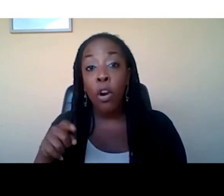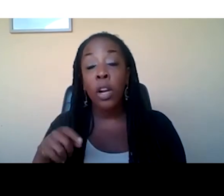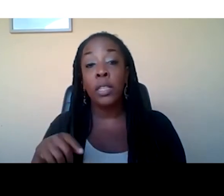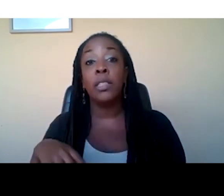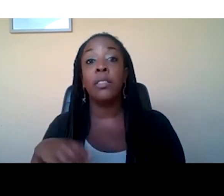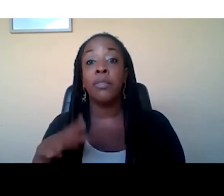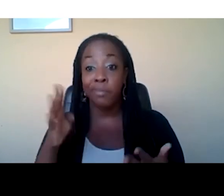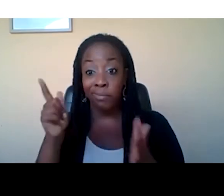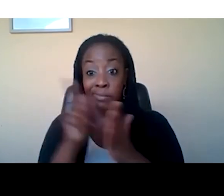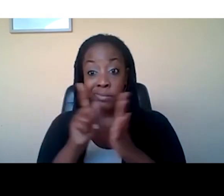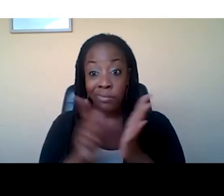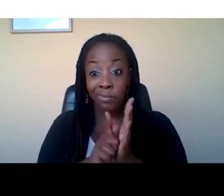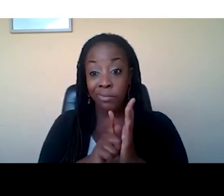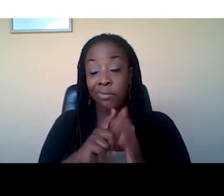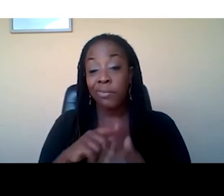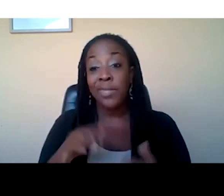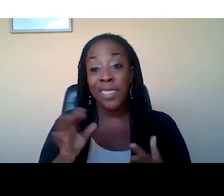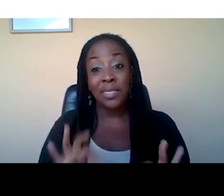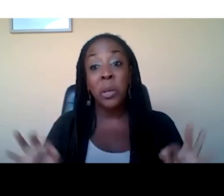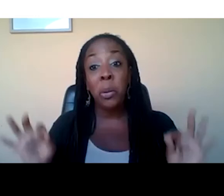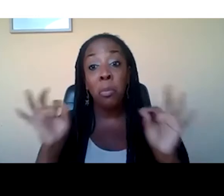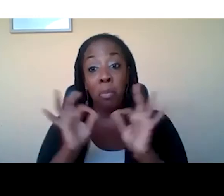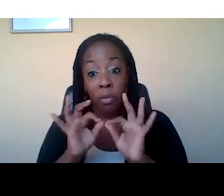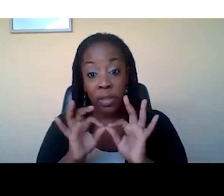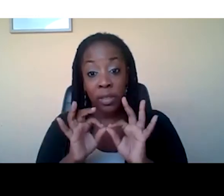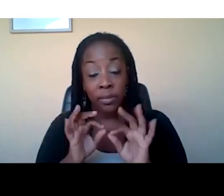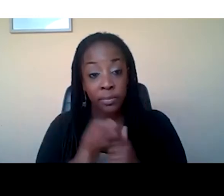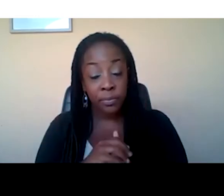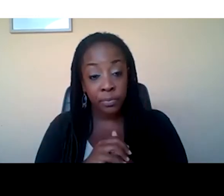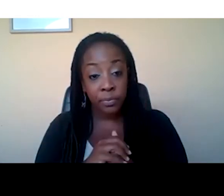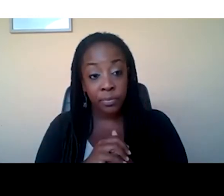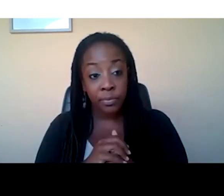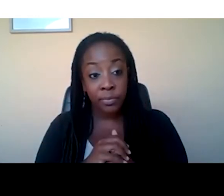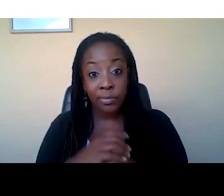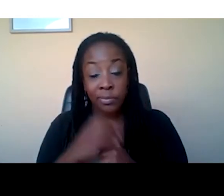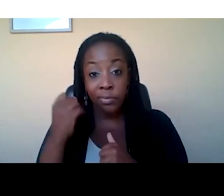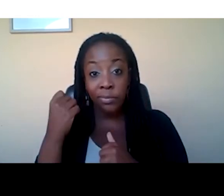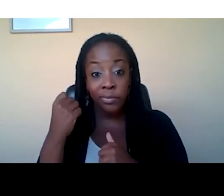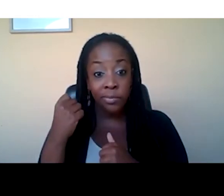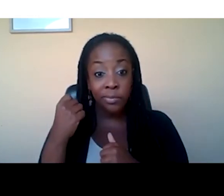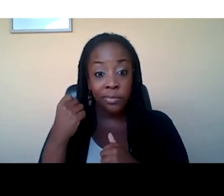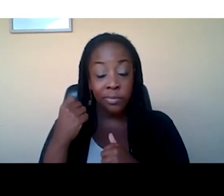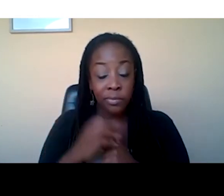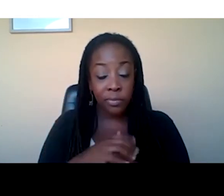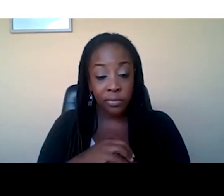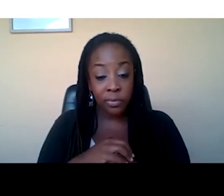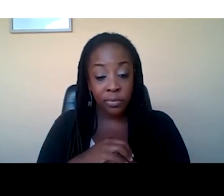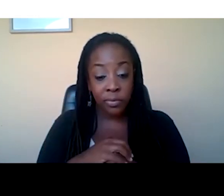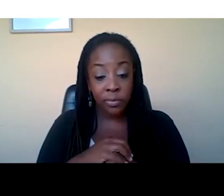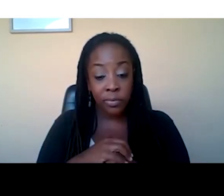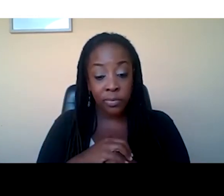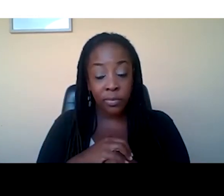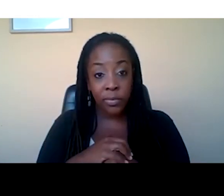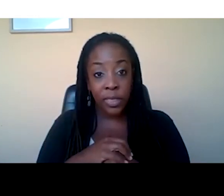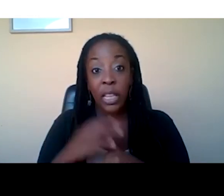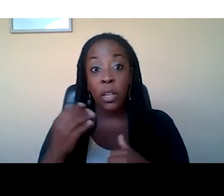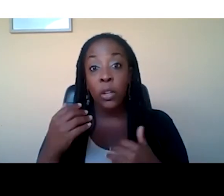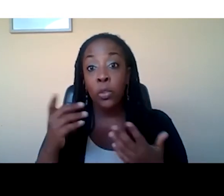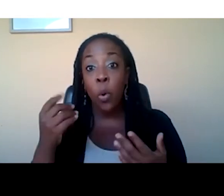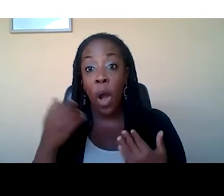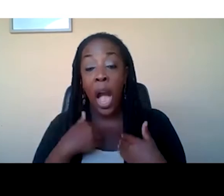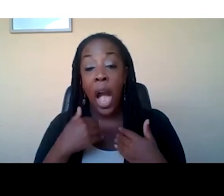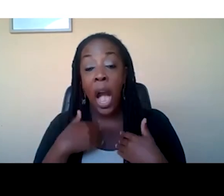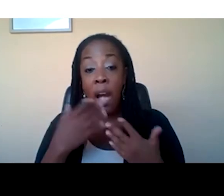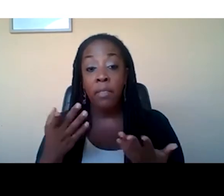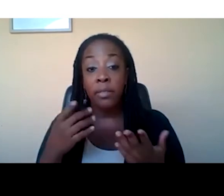critical because for me, Brian doesn't have a physical disability, a visible disability. But if we get to the airport and I join